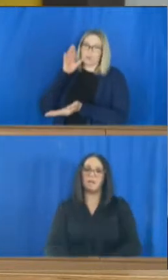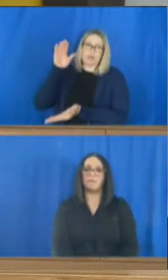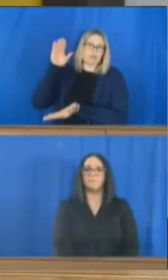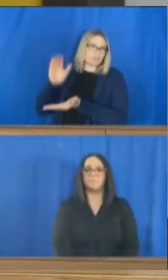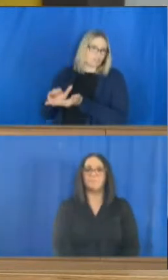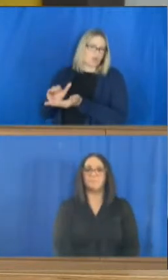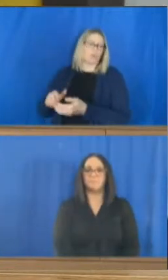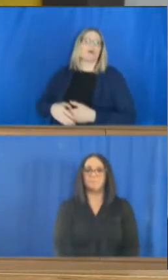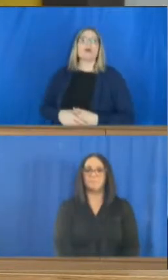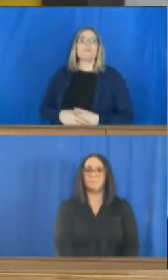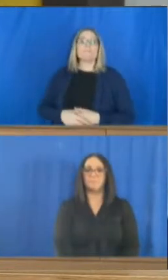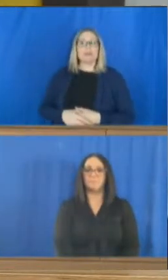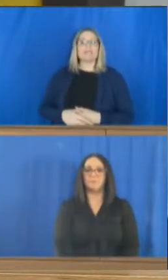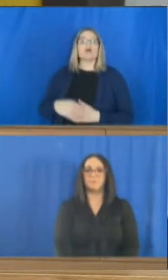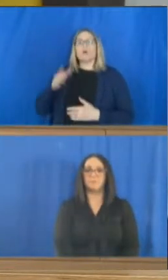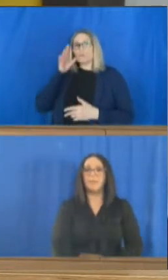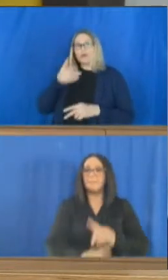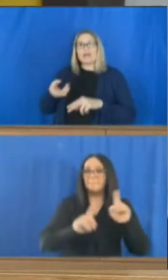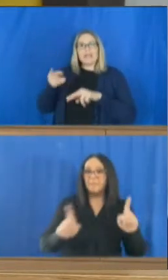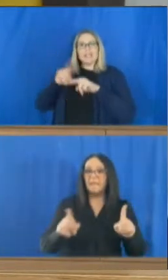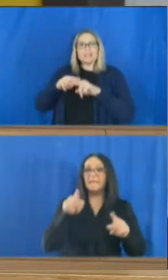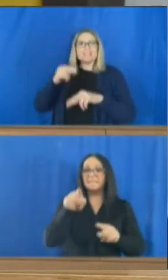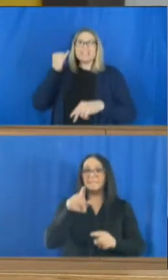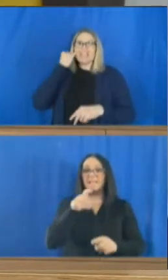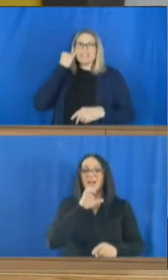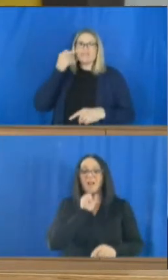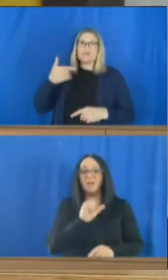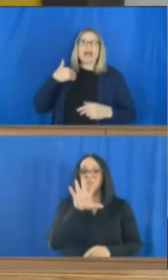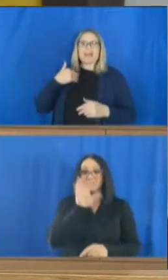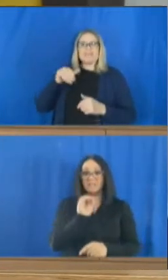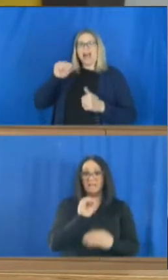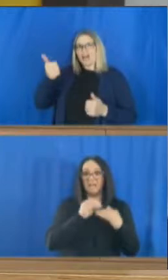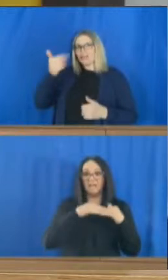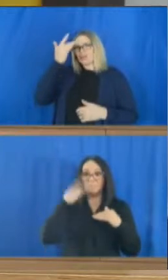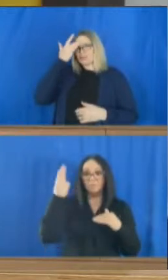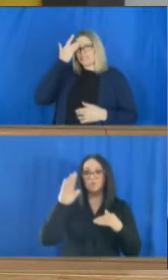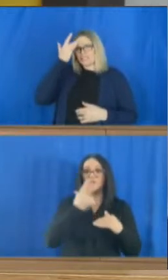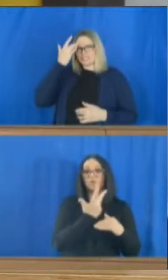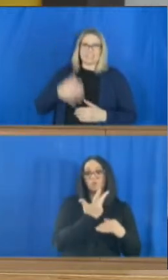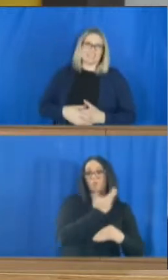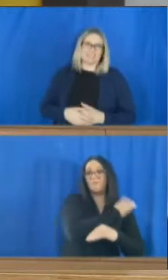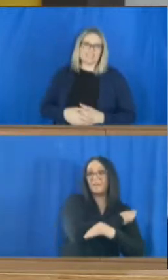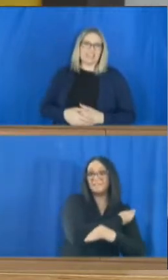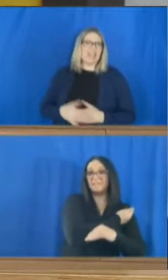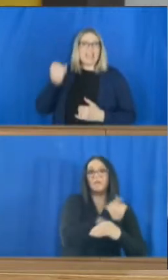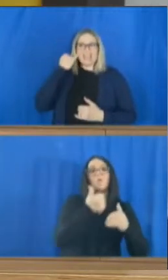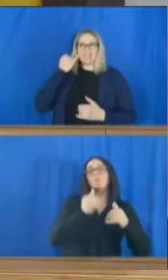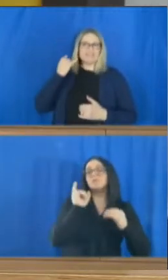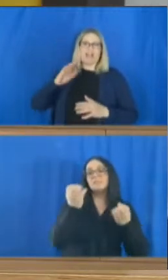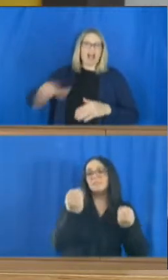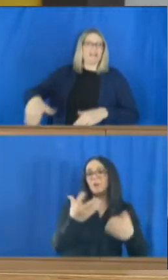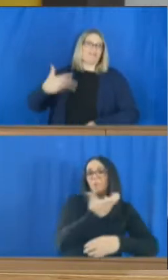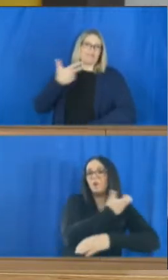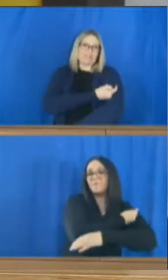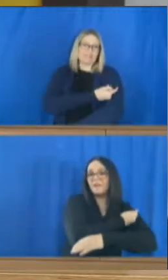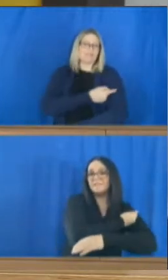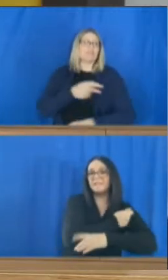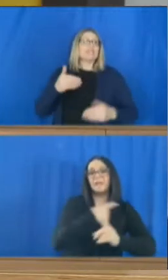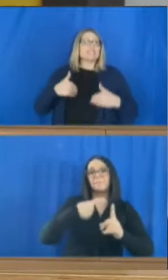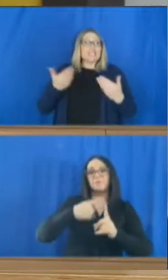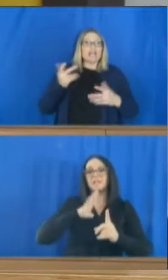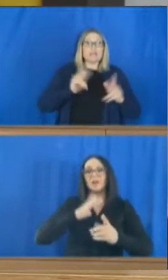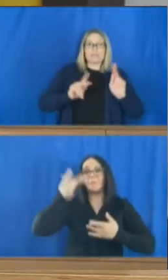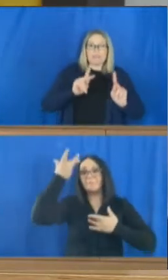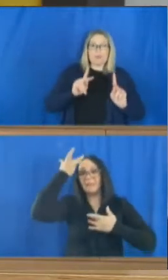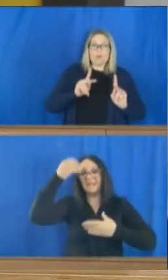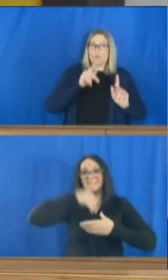outcomes. And so that's why right now, moving forward, to protect the hospital system as much as we can, we need everybody who can get vaccinated with